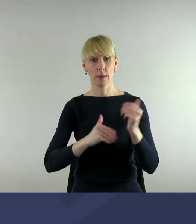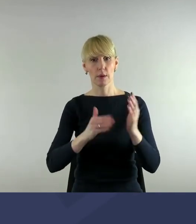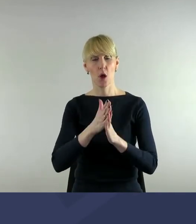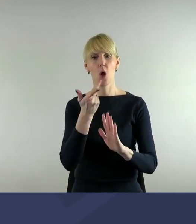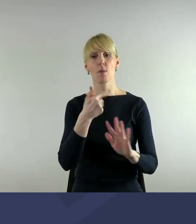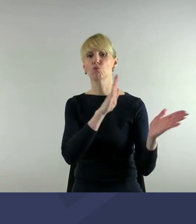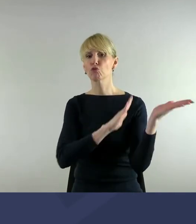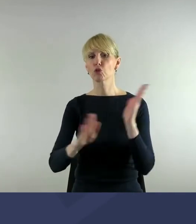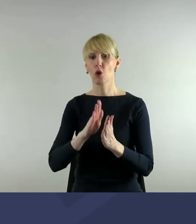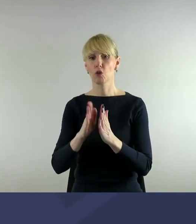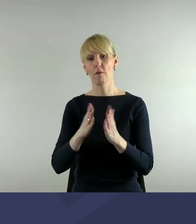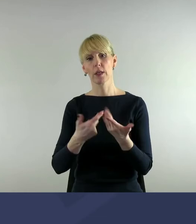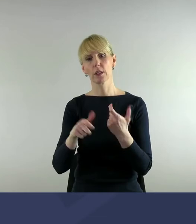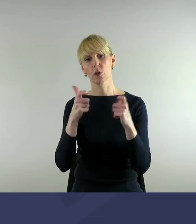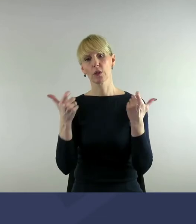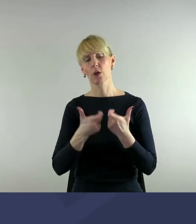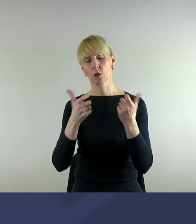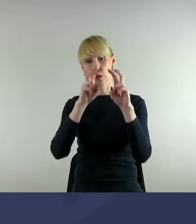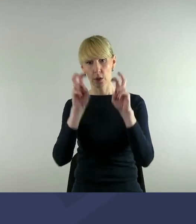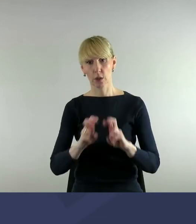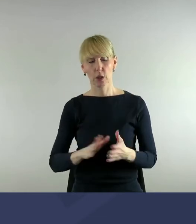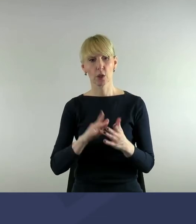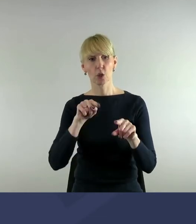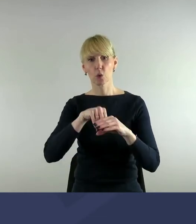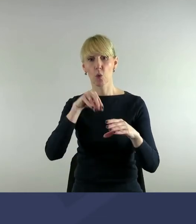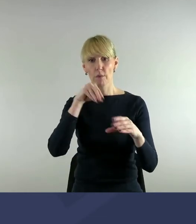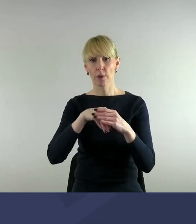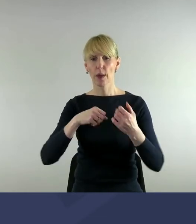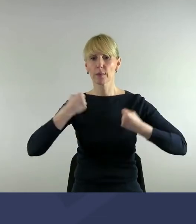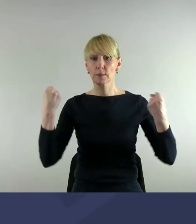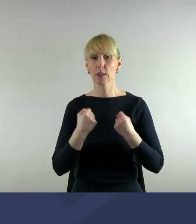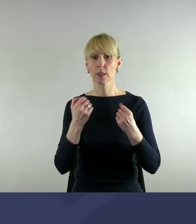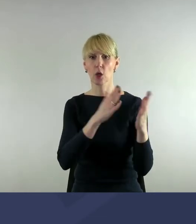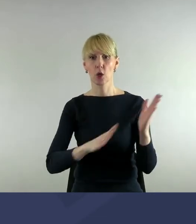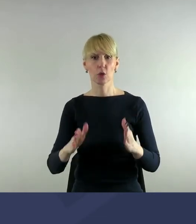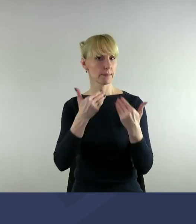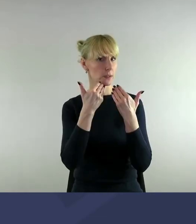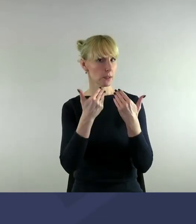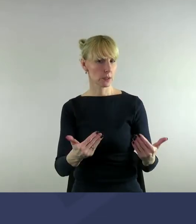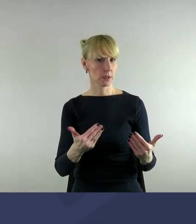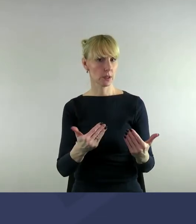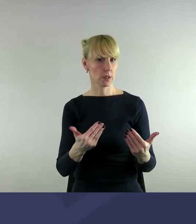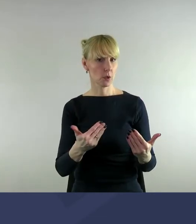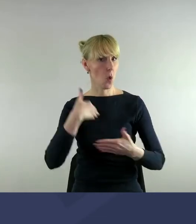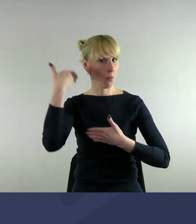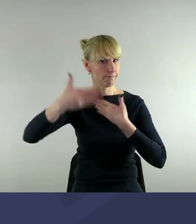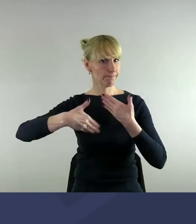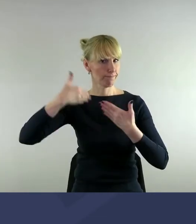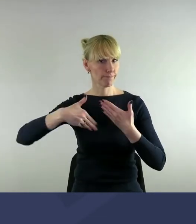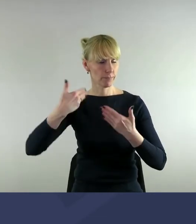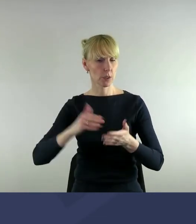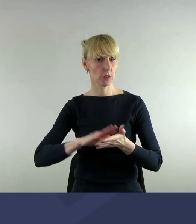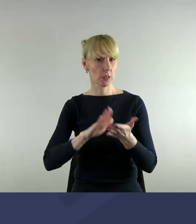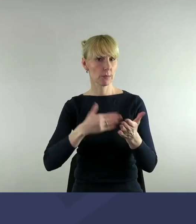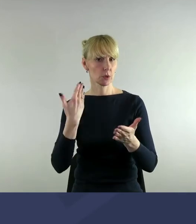way of building this preparedness. So this element that is making this preparedness better, of